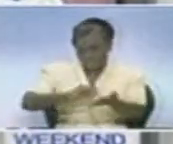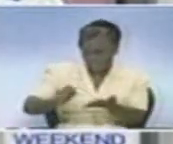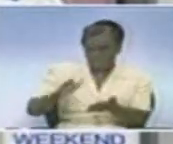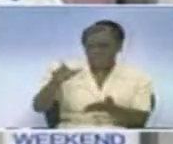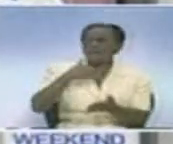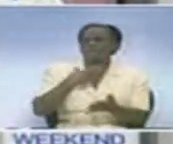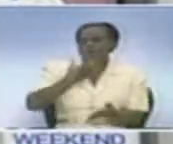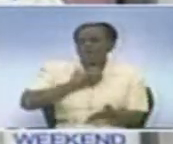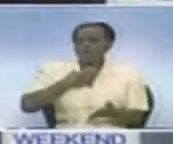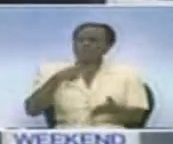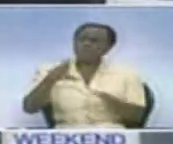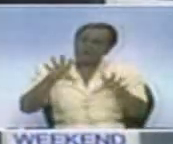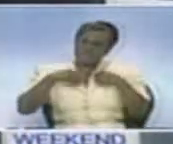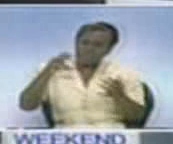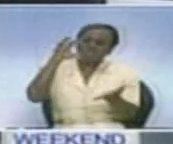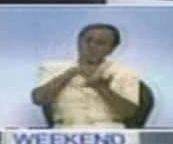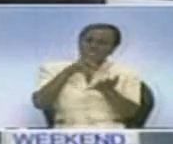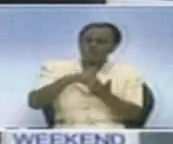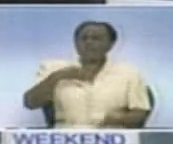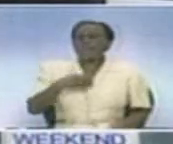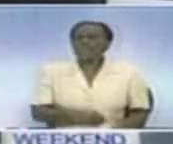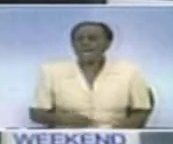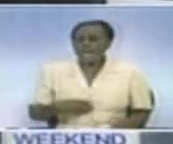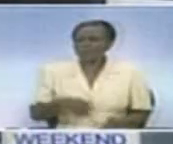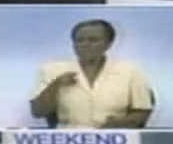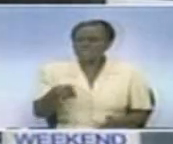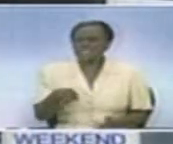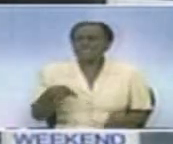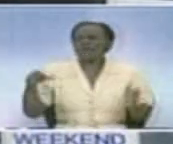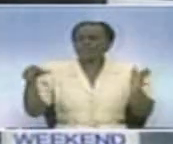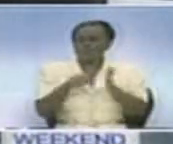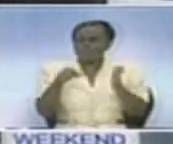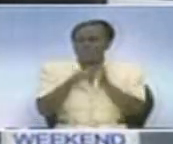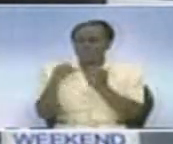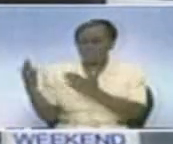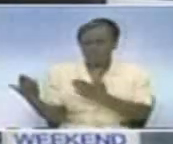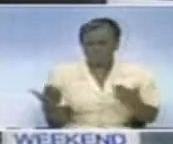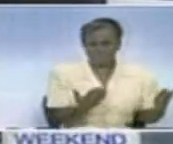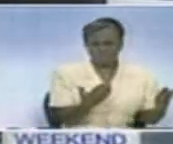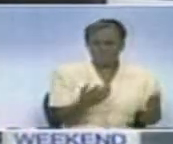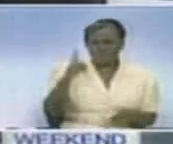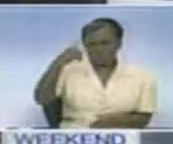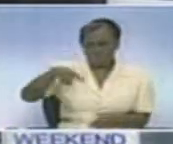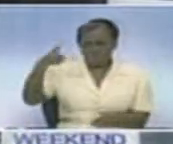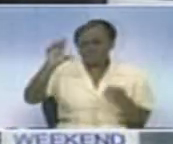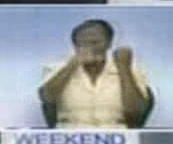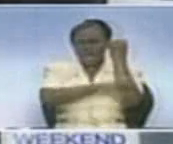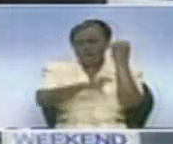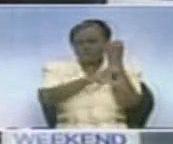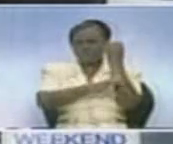their own people. But you do agree the situation in Lamu now just puts a dent in terms of the credibility